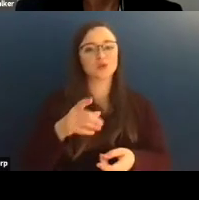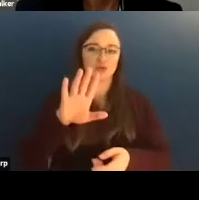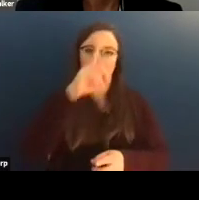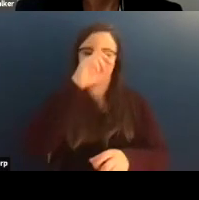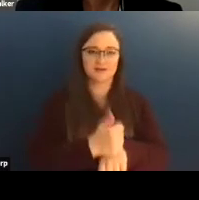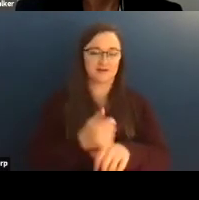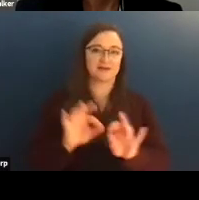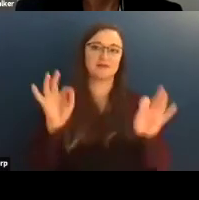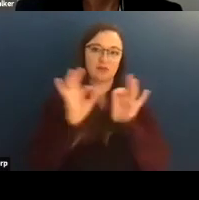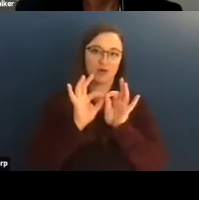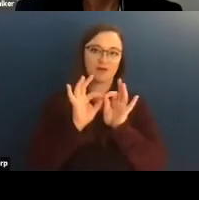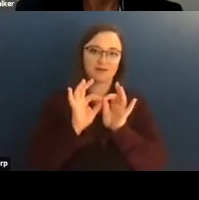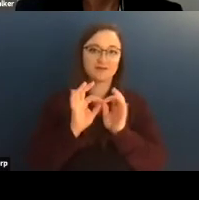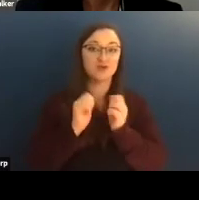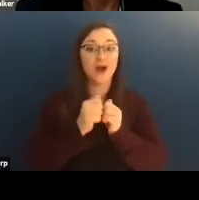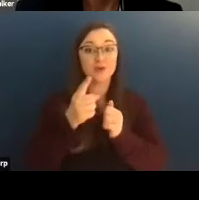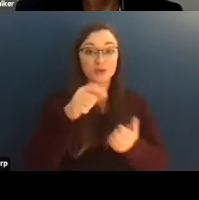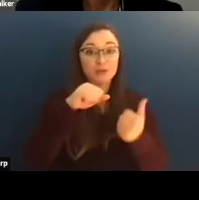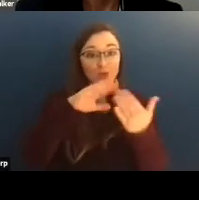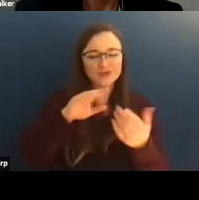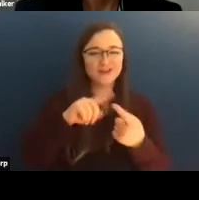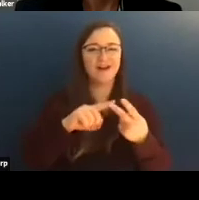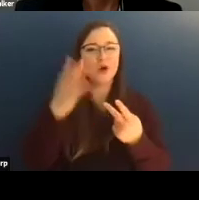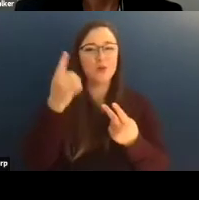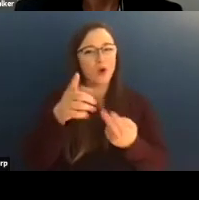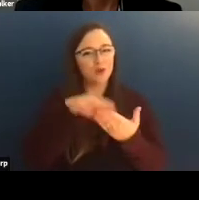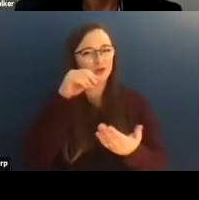it and why you're learning it.